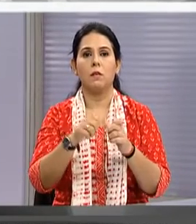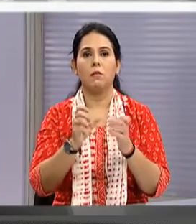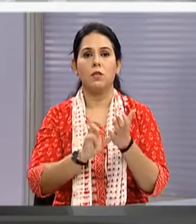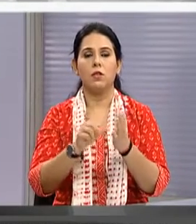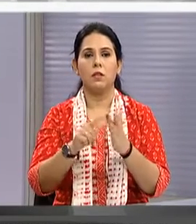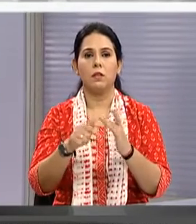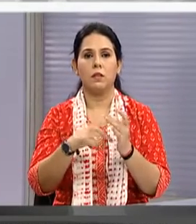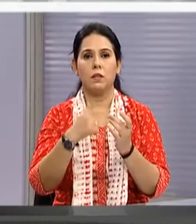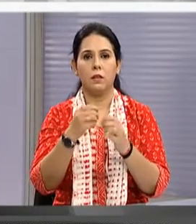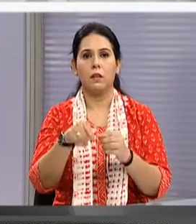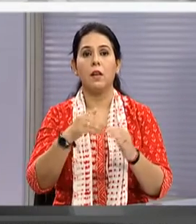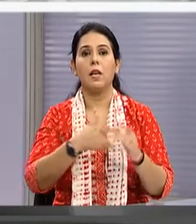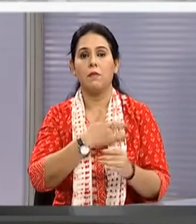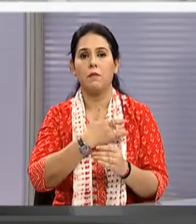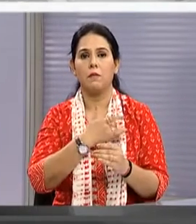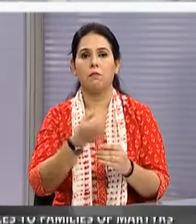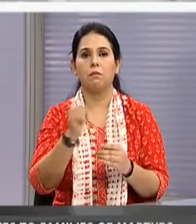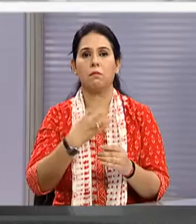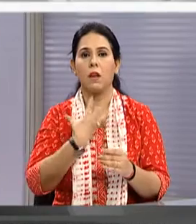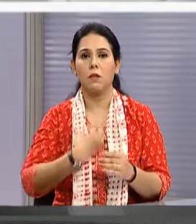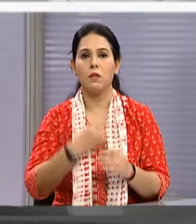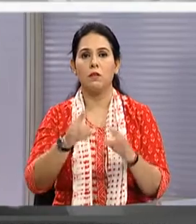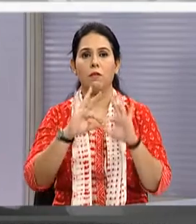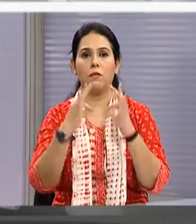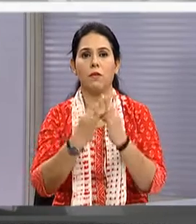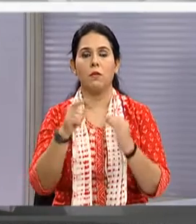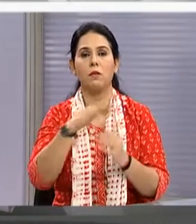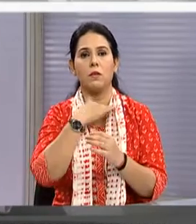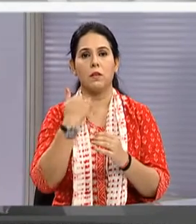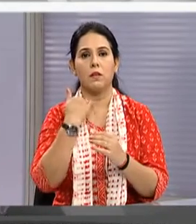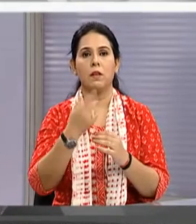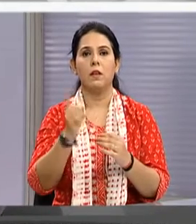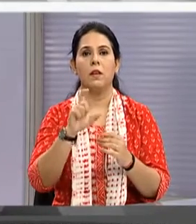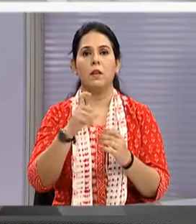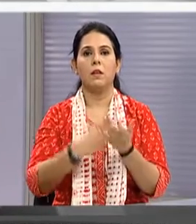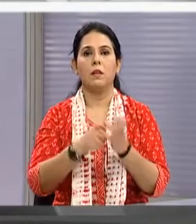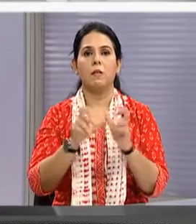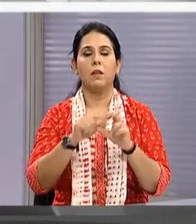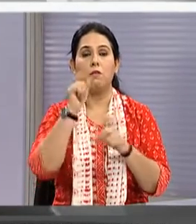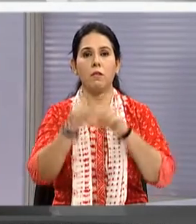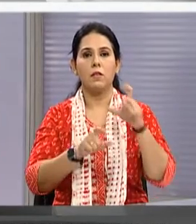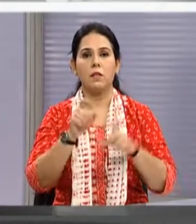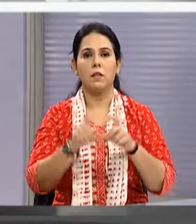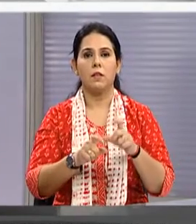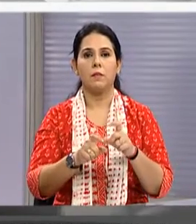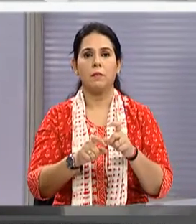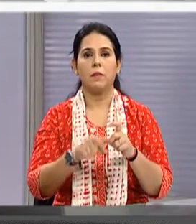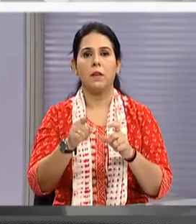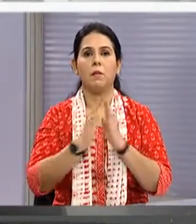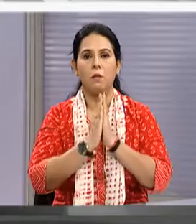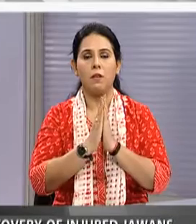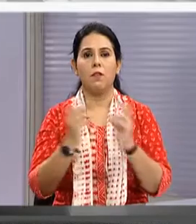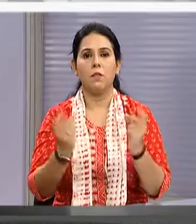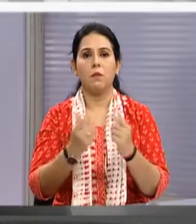the ambush. He also expressed his heartfelt condolences to the families of the martyred CRPF personnel.